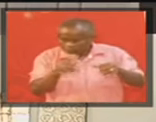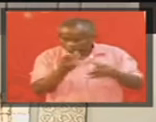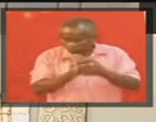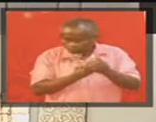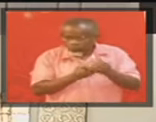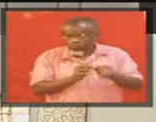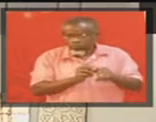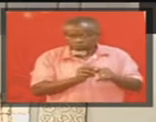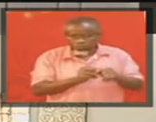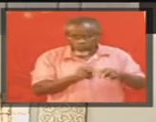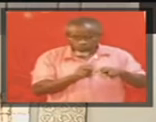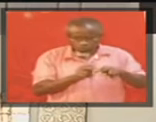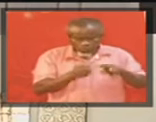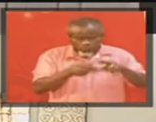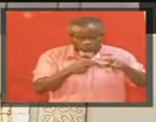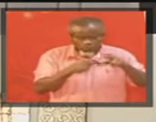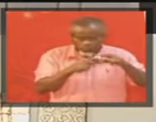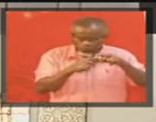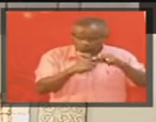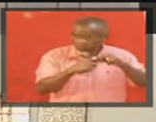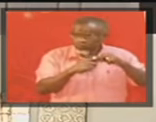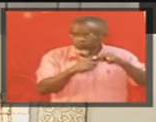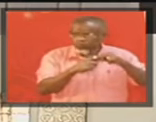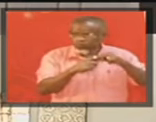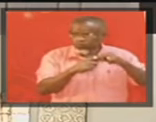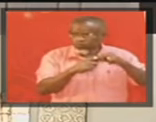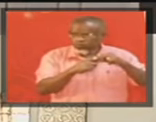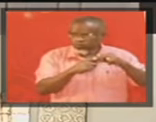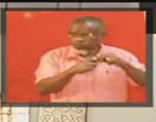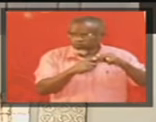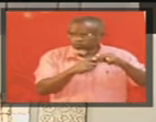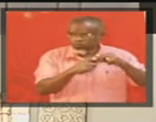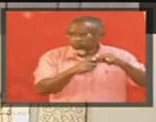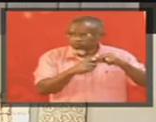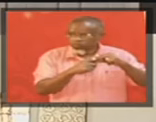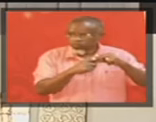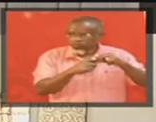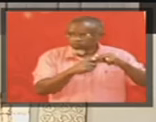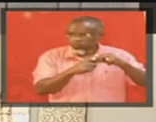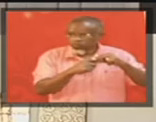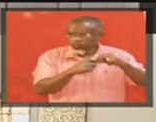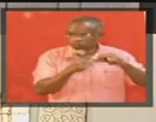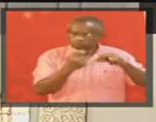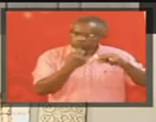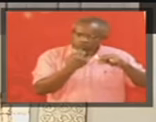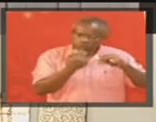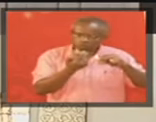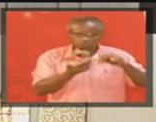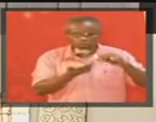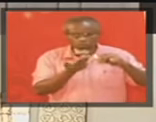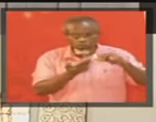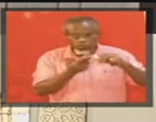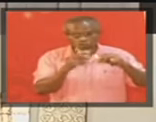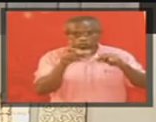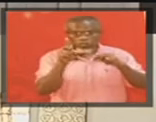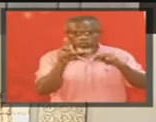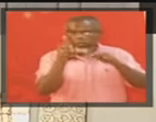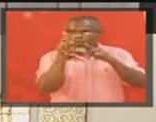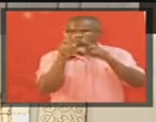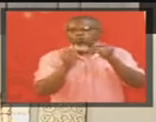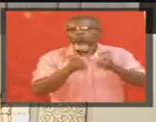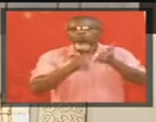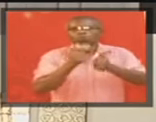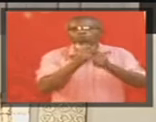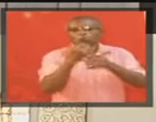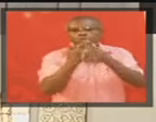As a tip for measuring your pulse and your oxygen saturation, we recommend using your index finger, but really